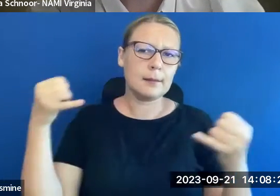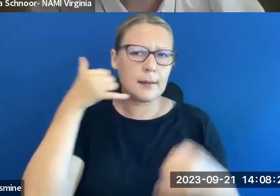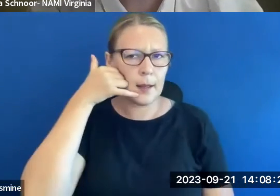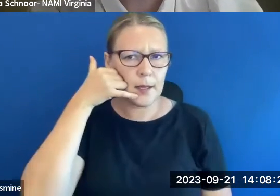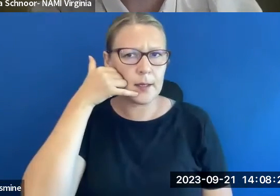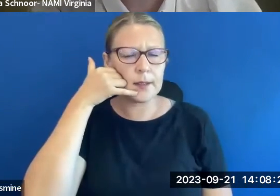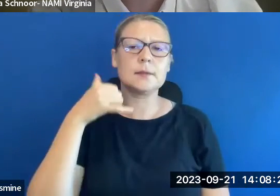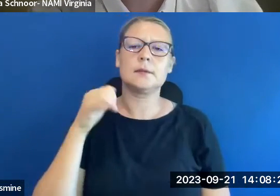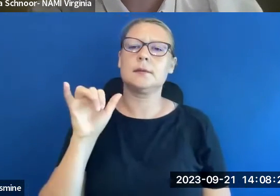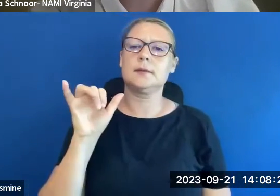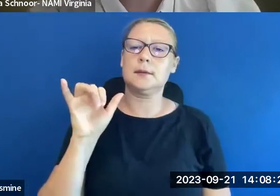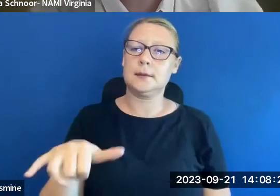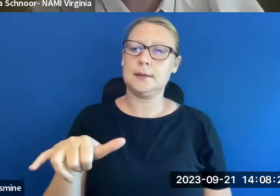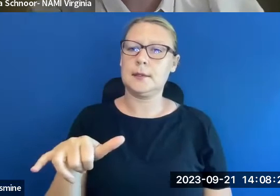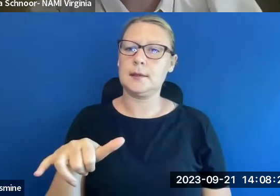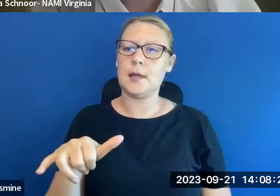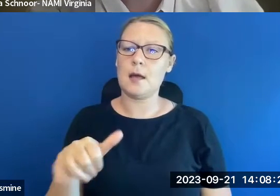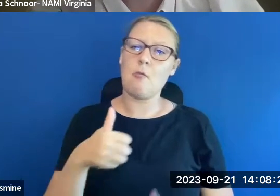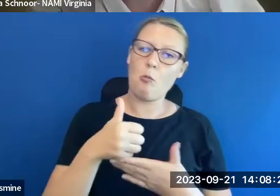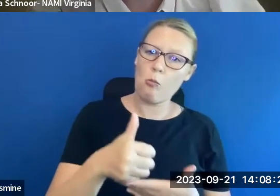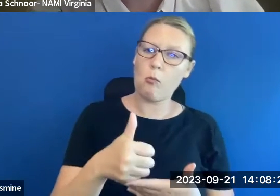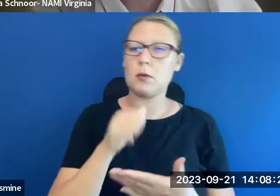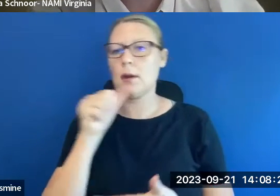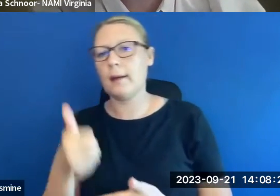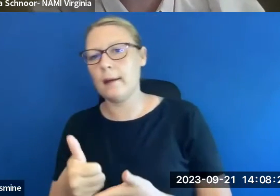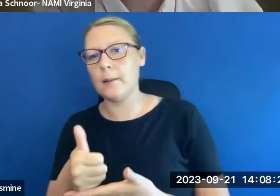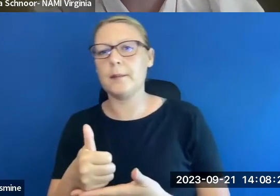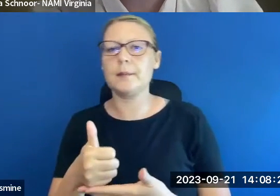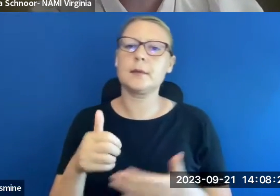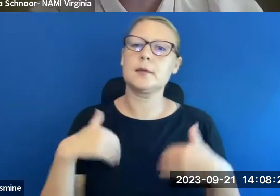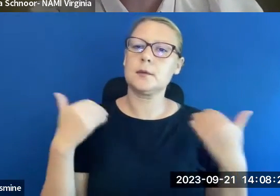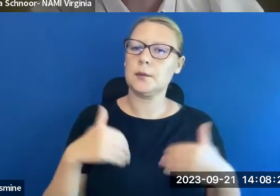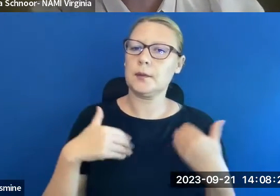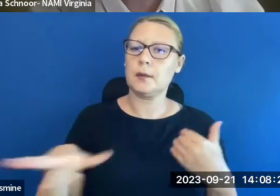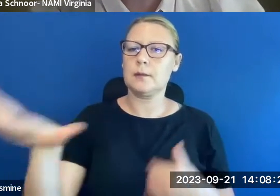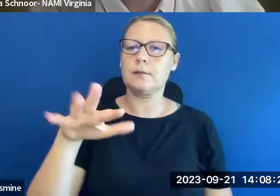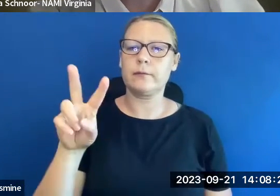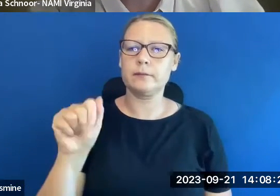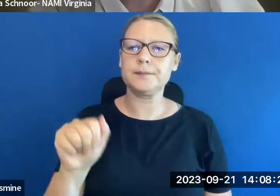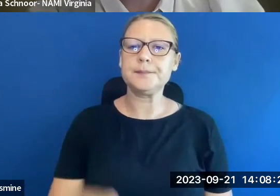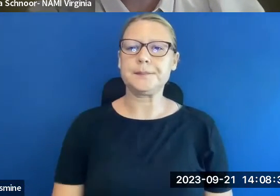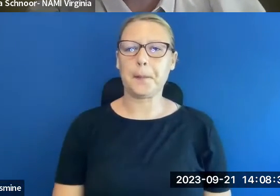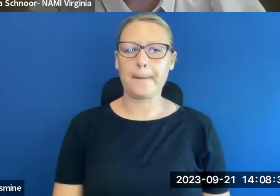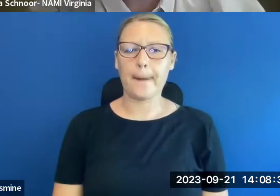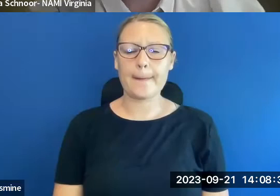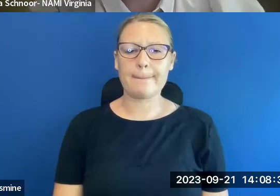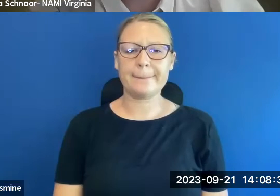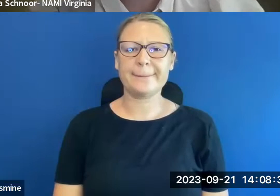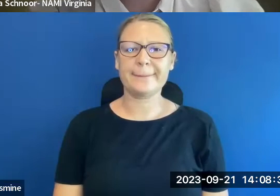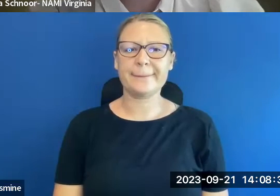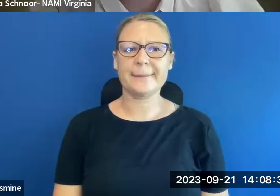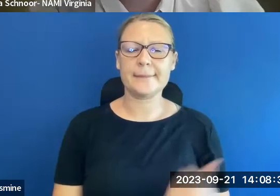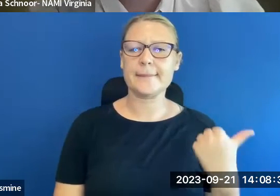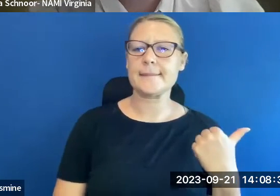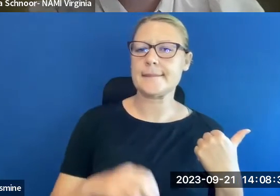think that has or has not affected mental health in Virginia, or youth mental health in Virginia? I